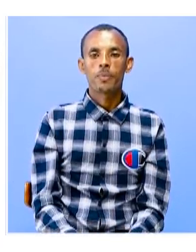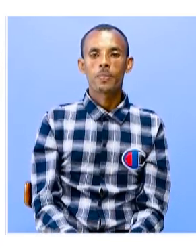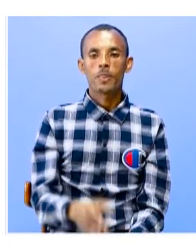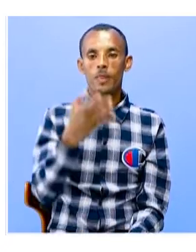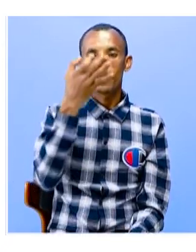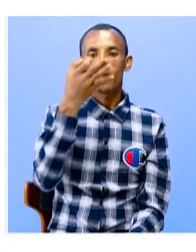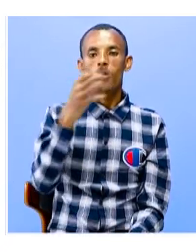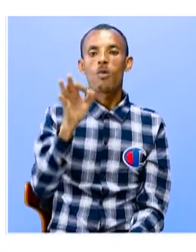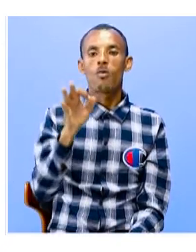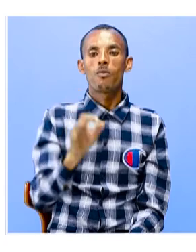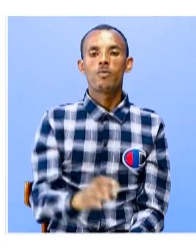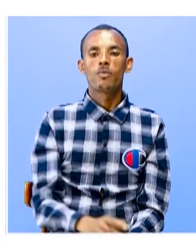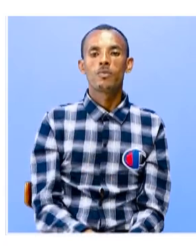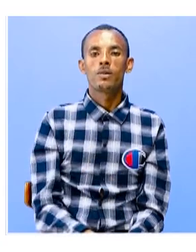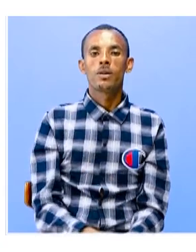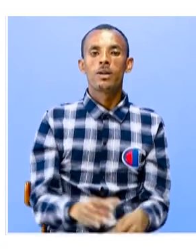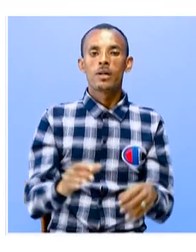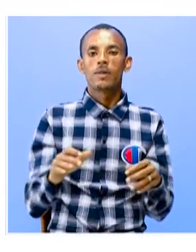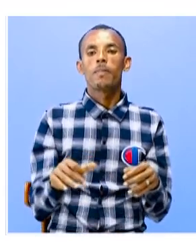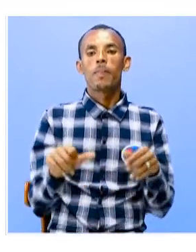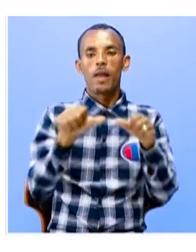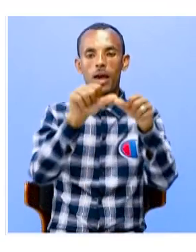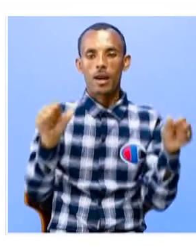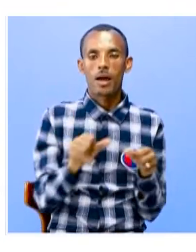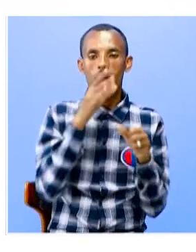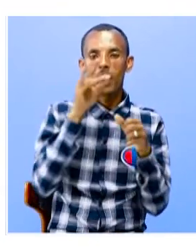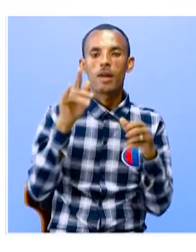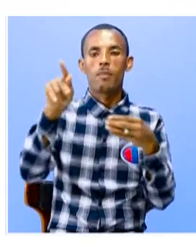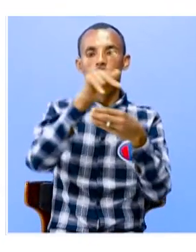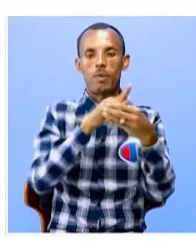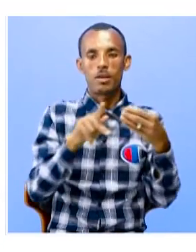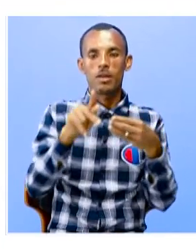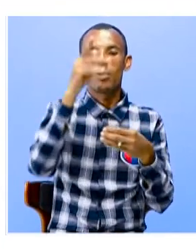of area and perimeter of a triangle.